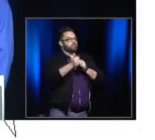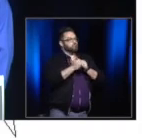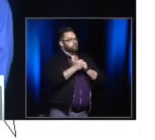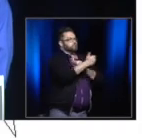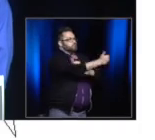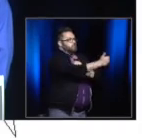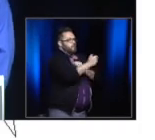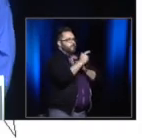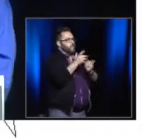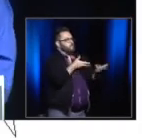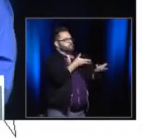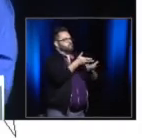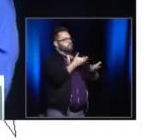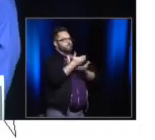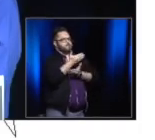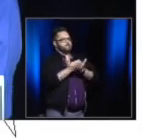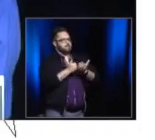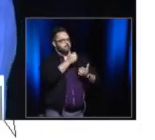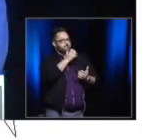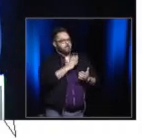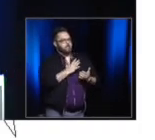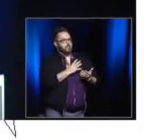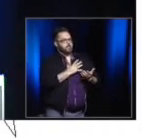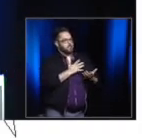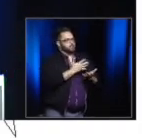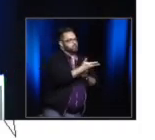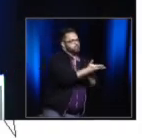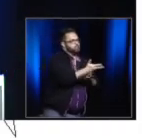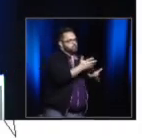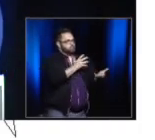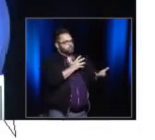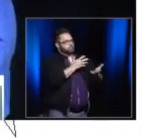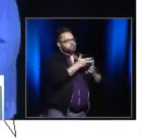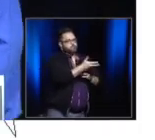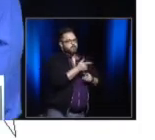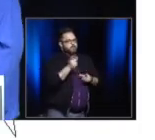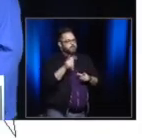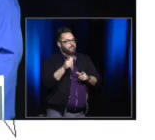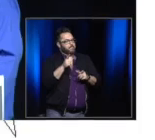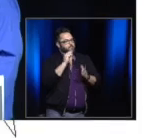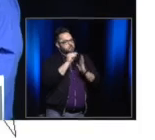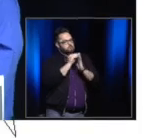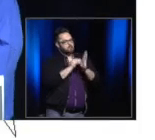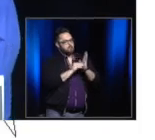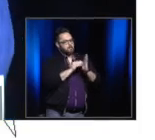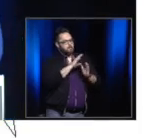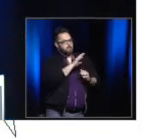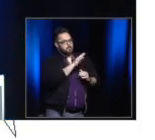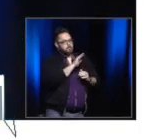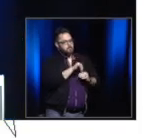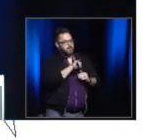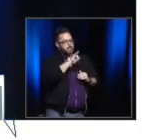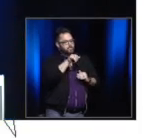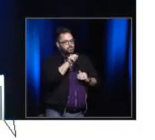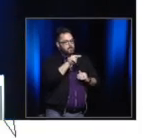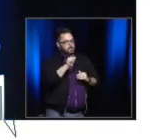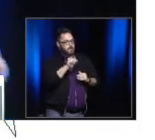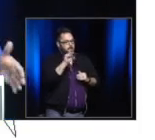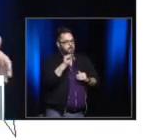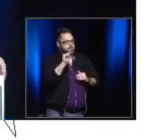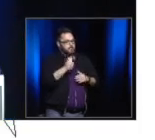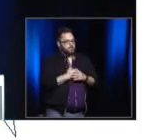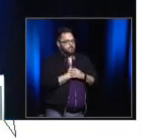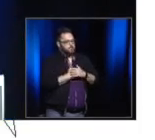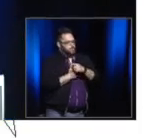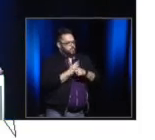individual female home ranges. This is data collected by Jana Watson-Capps out at Janet Mann's lab. And Jana found